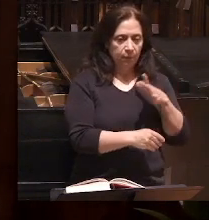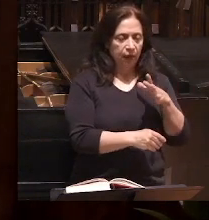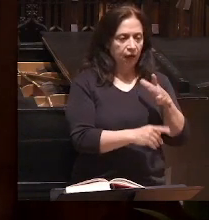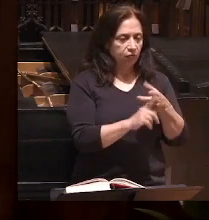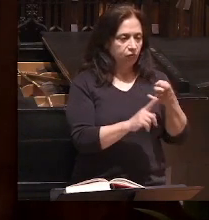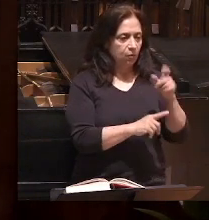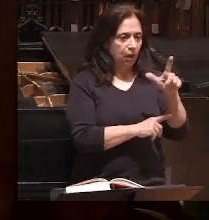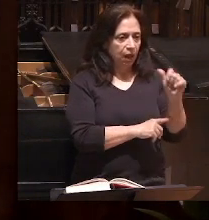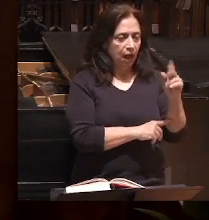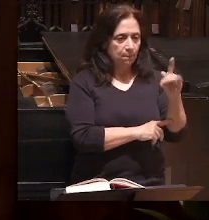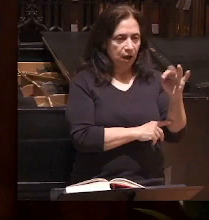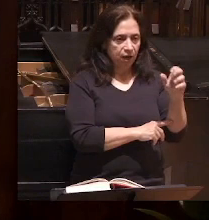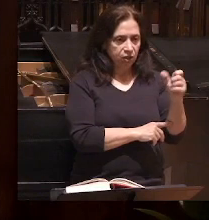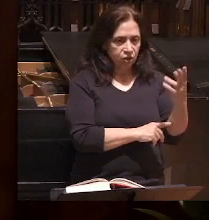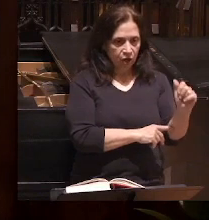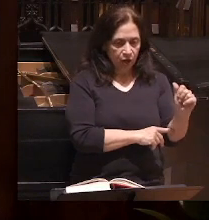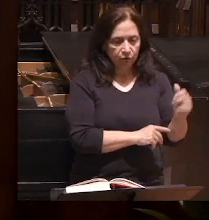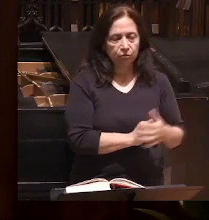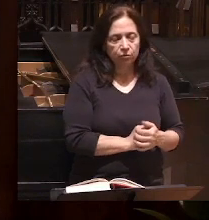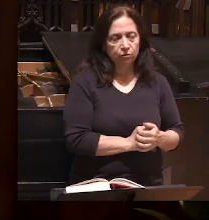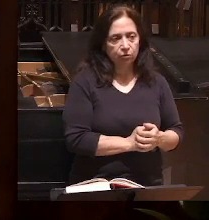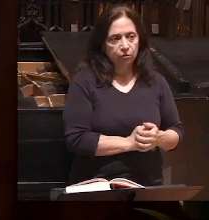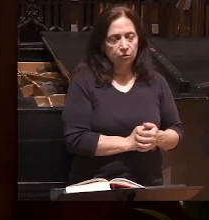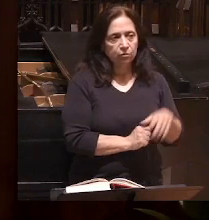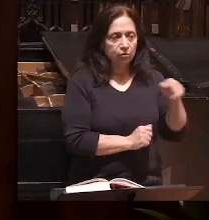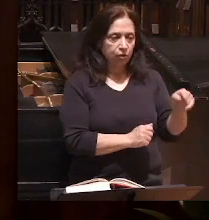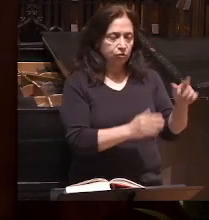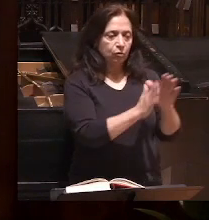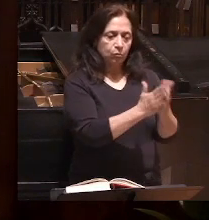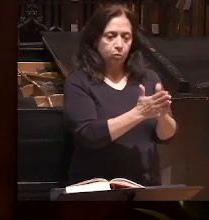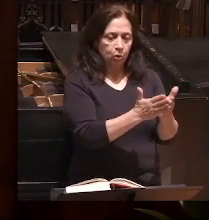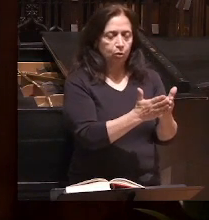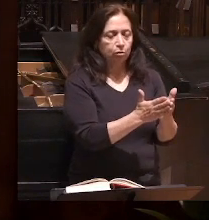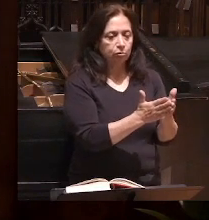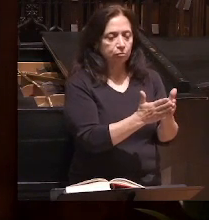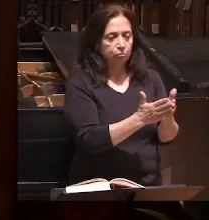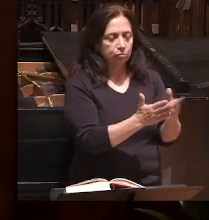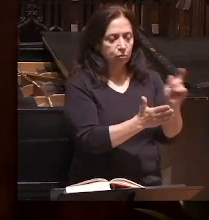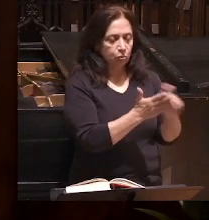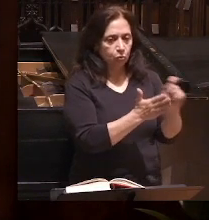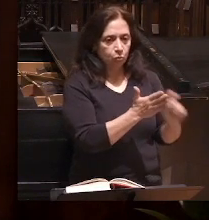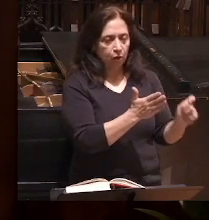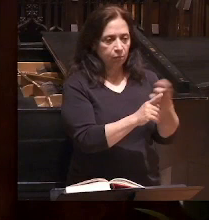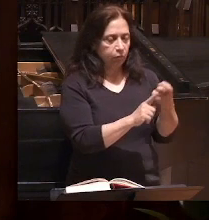frequently shortened to Don Quixote, is a book that was written by